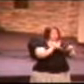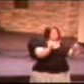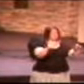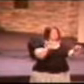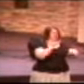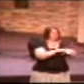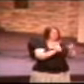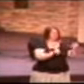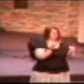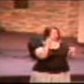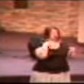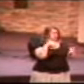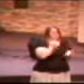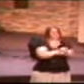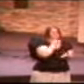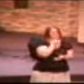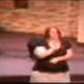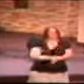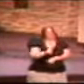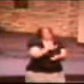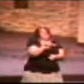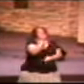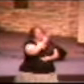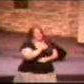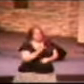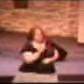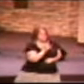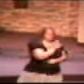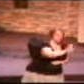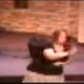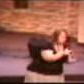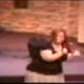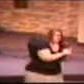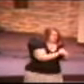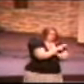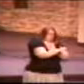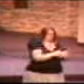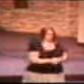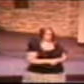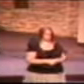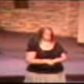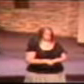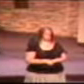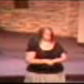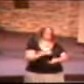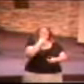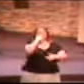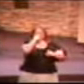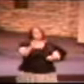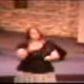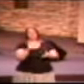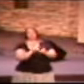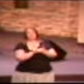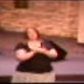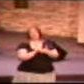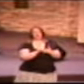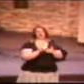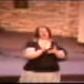That's not the kingdom of God. That's your kingdom with God riding with you. And what's interesting is this